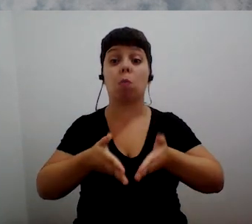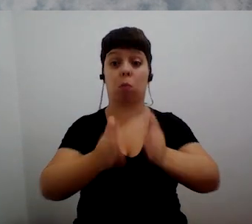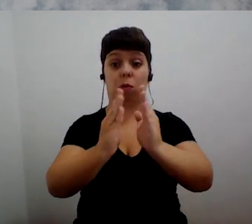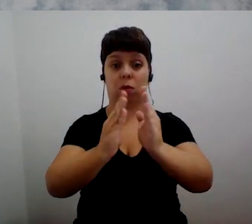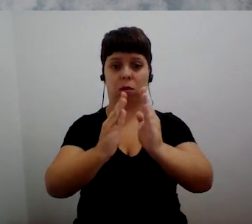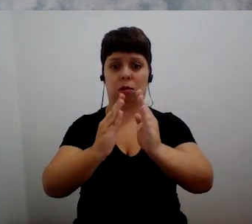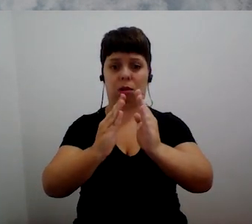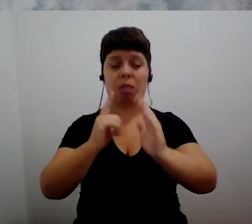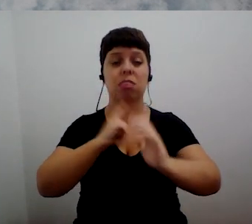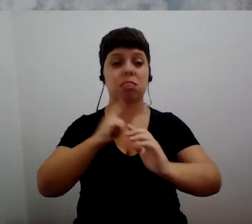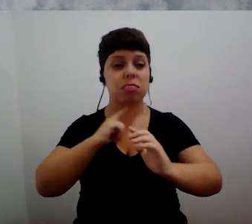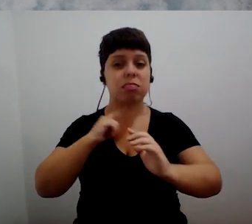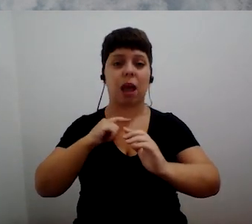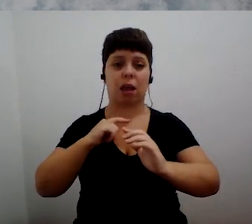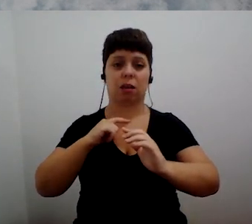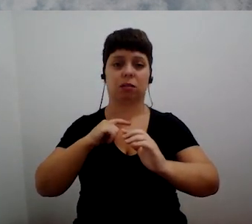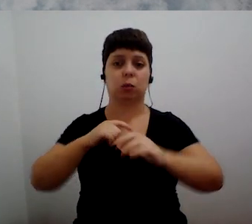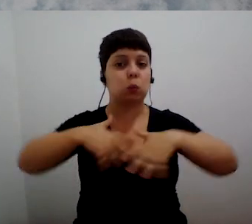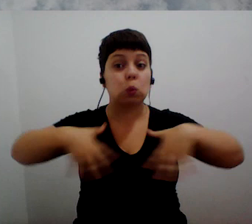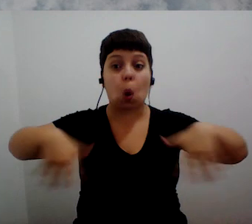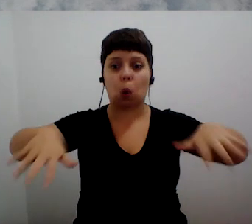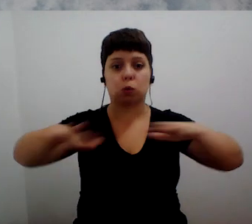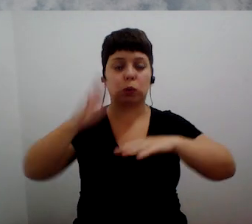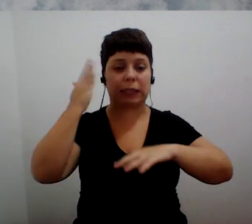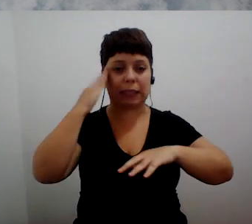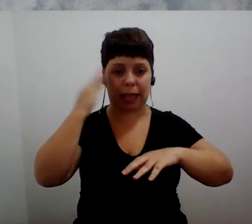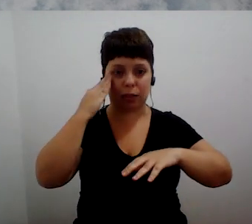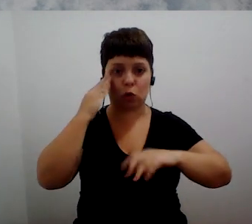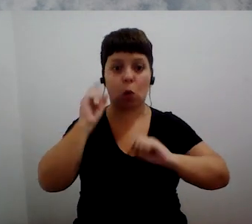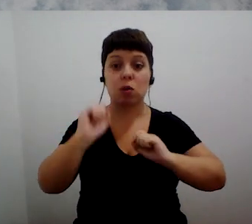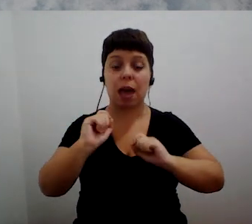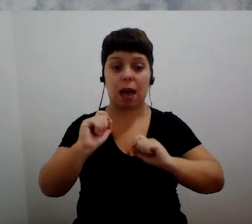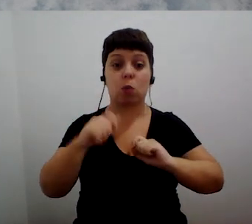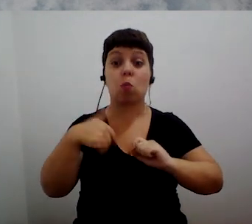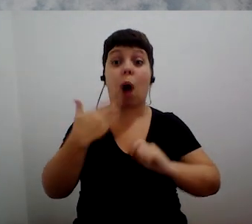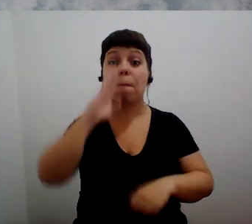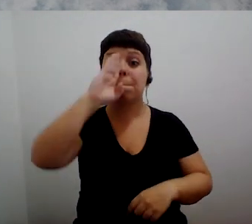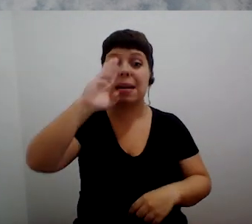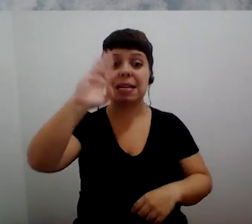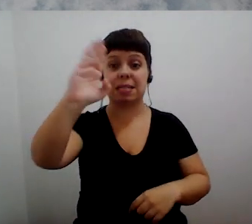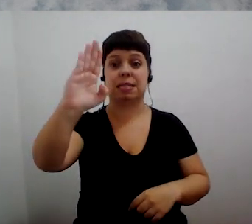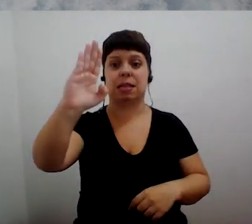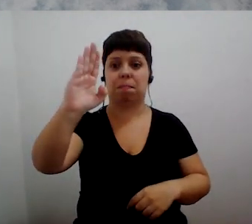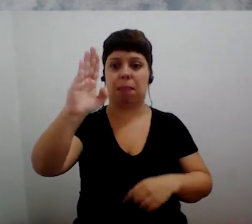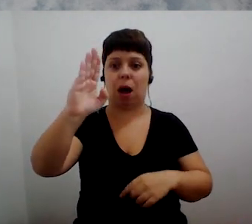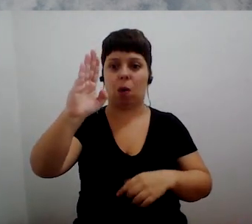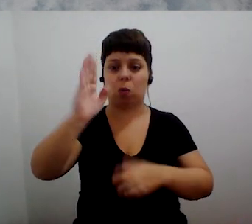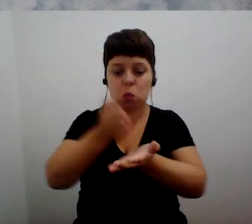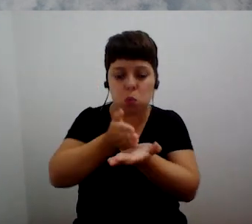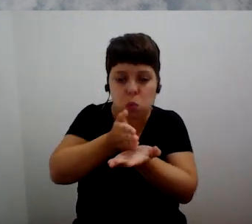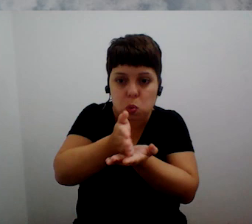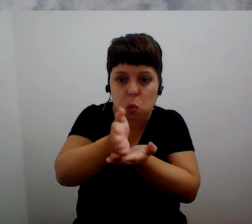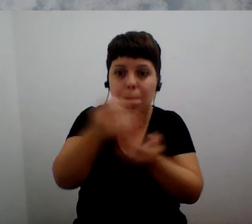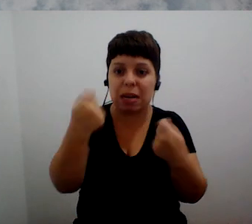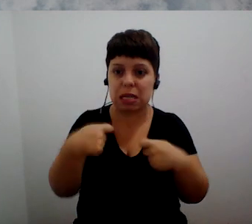all on what are the major lines that we need to follow to keep us on track. And the issue,